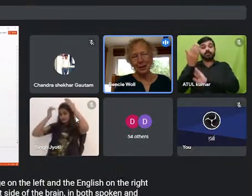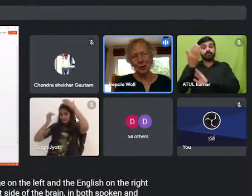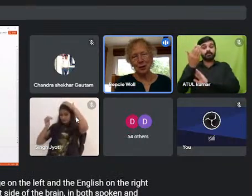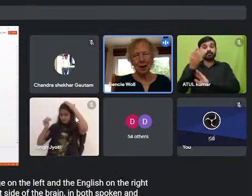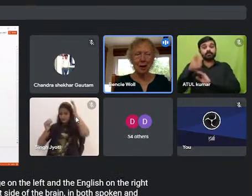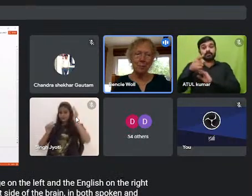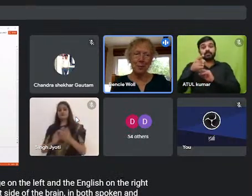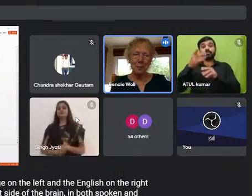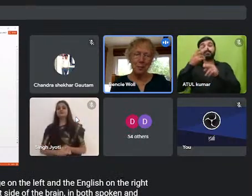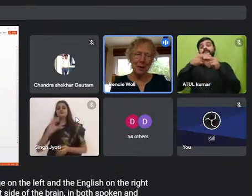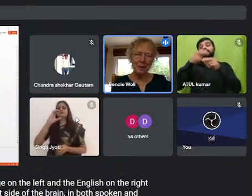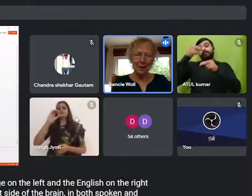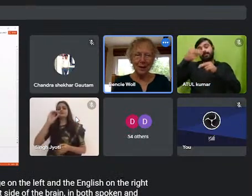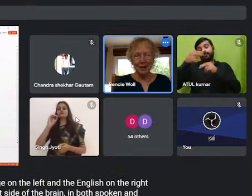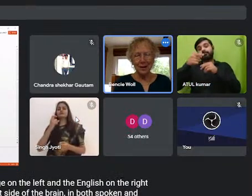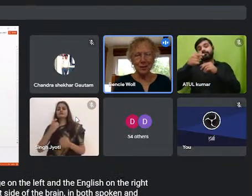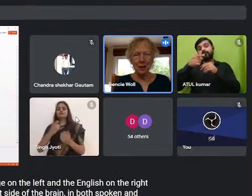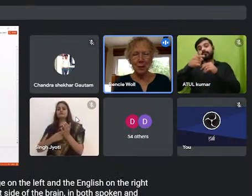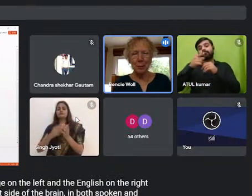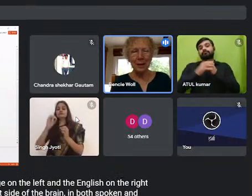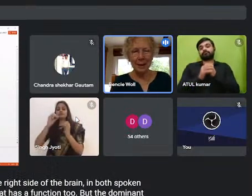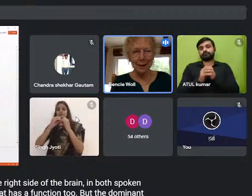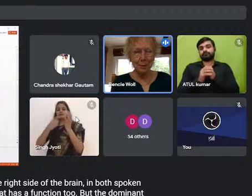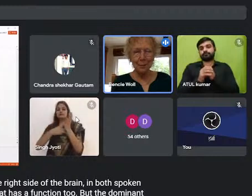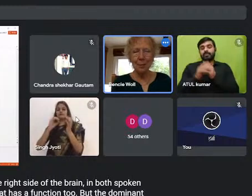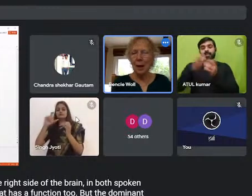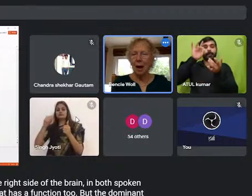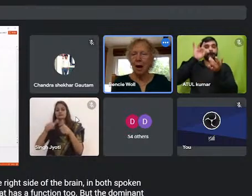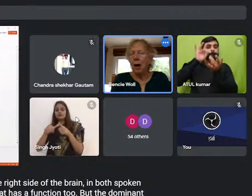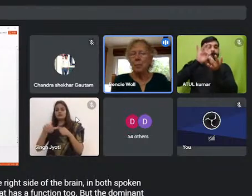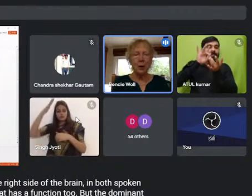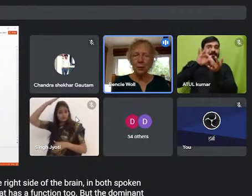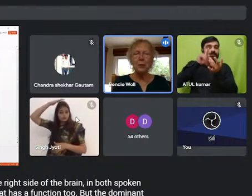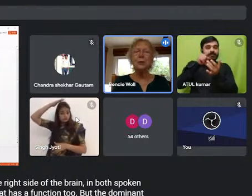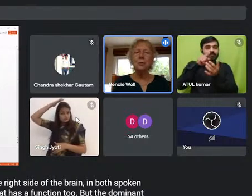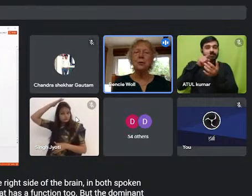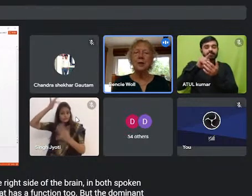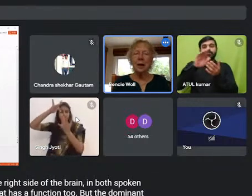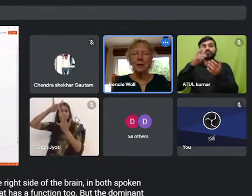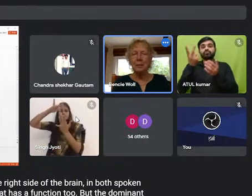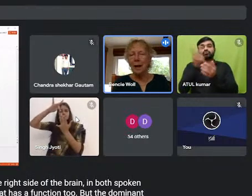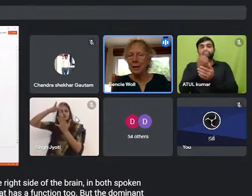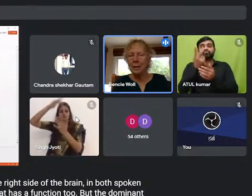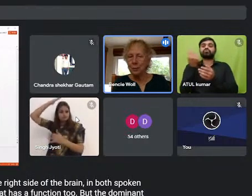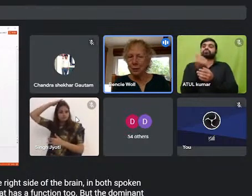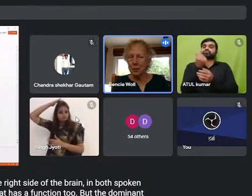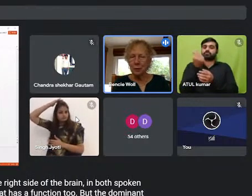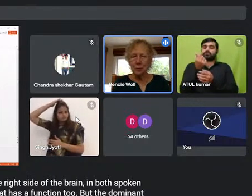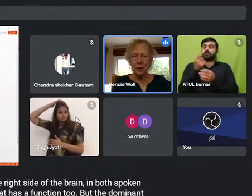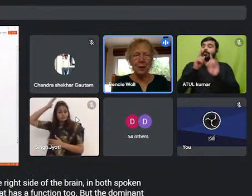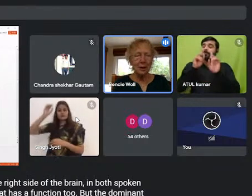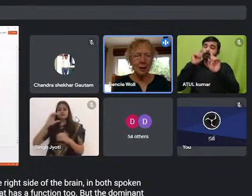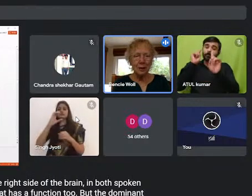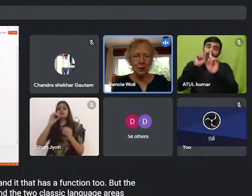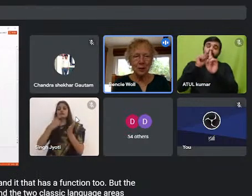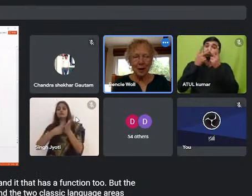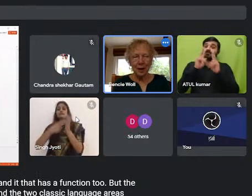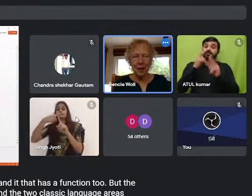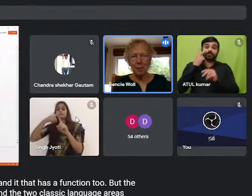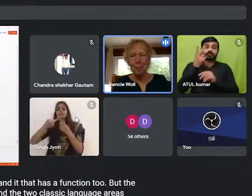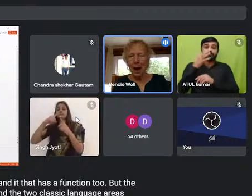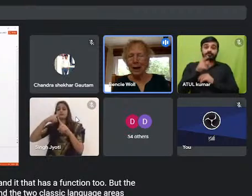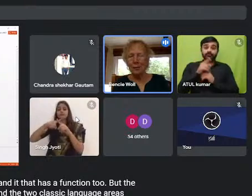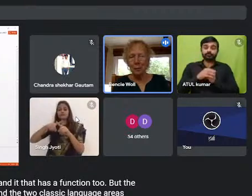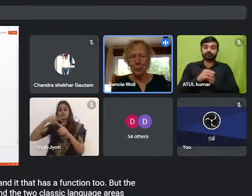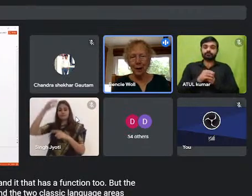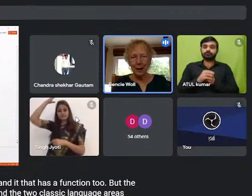cortex, that's the bit kind of in the middle, are both used. The main difference that you see is